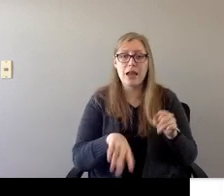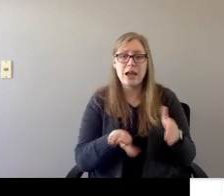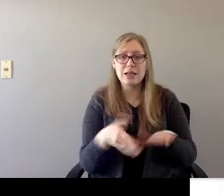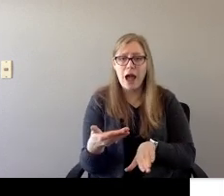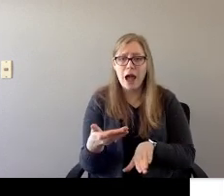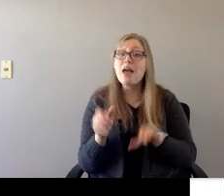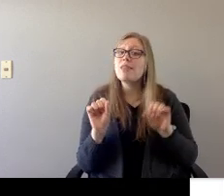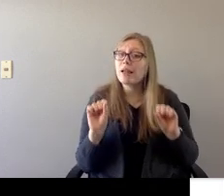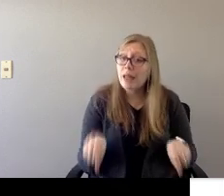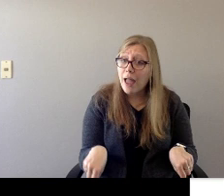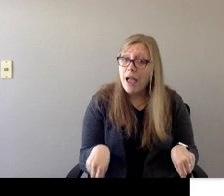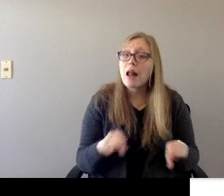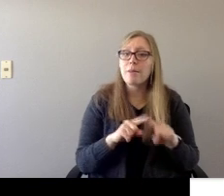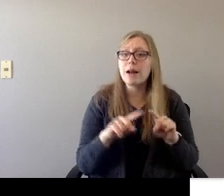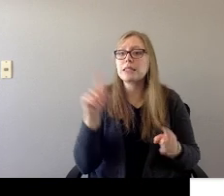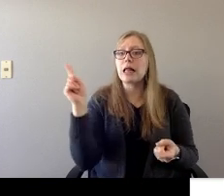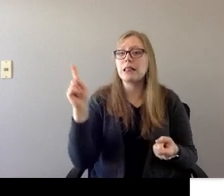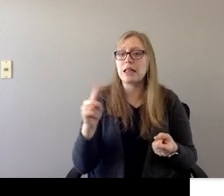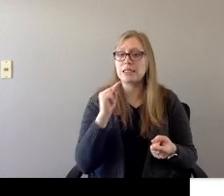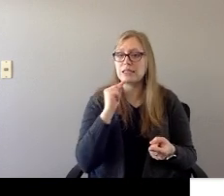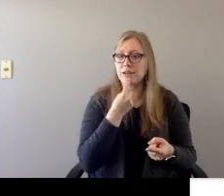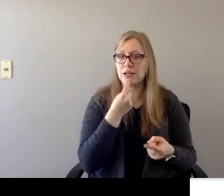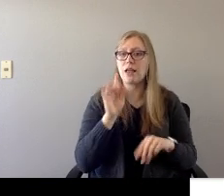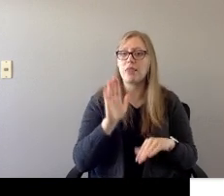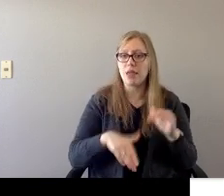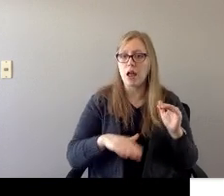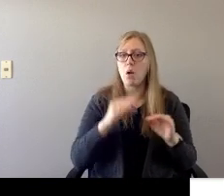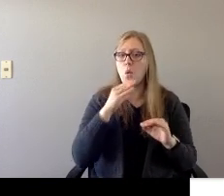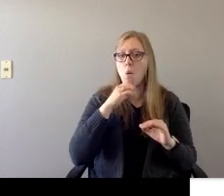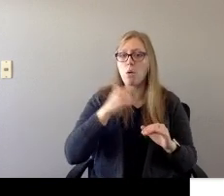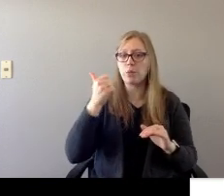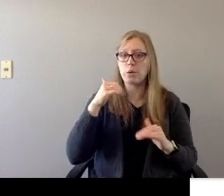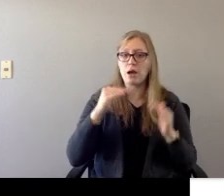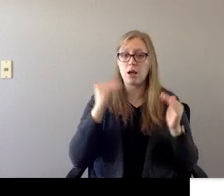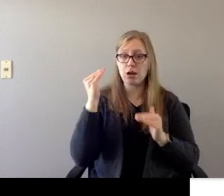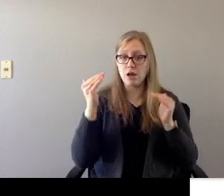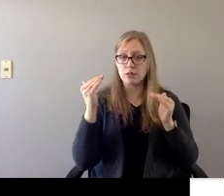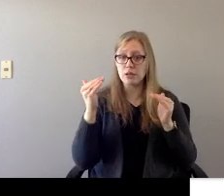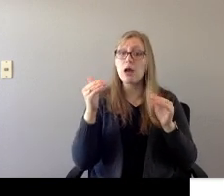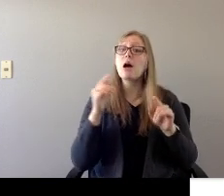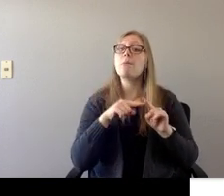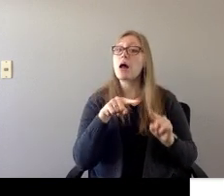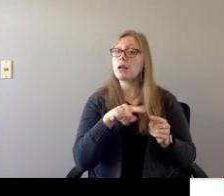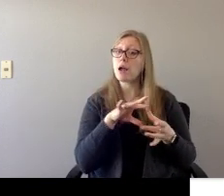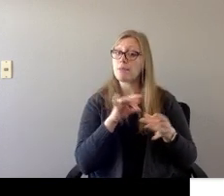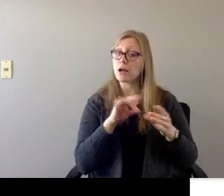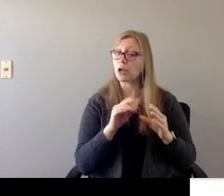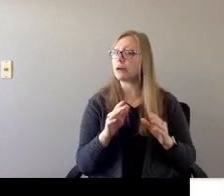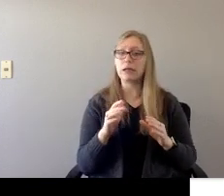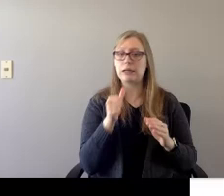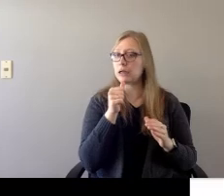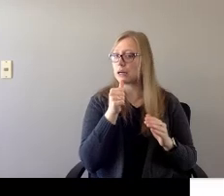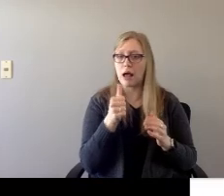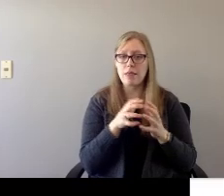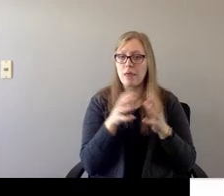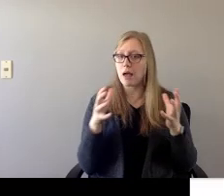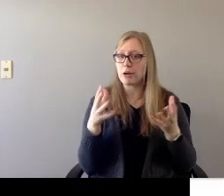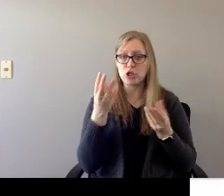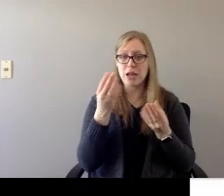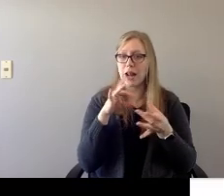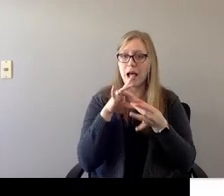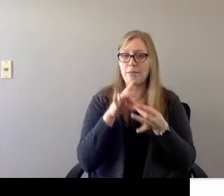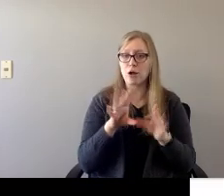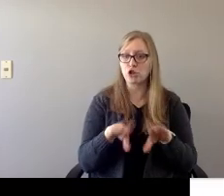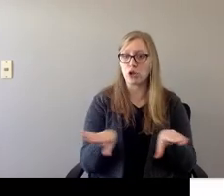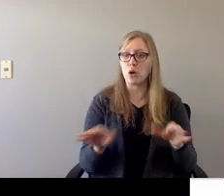adults. He also said that there are little data on children with special care needs who have COVID-19. I